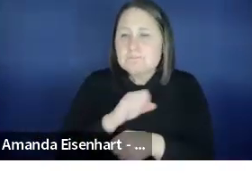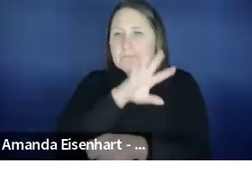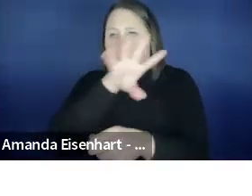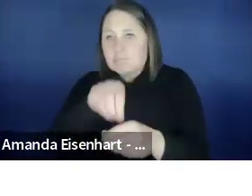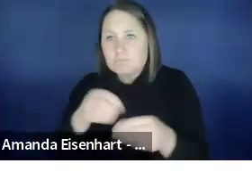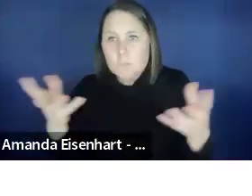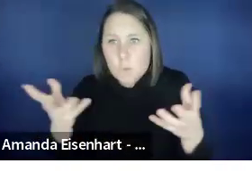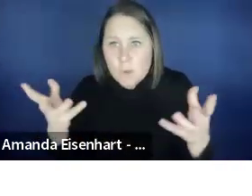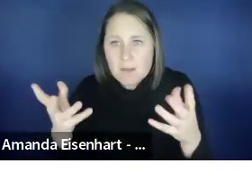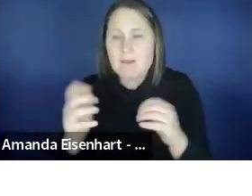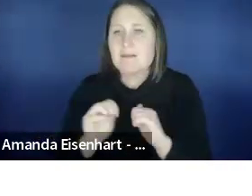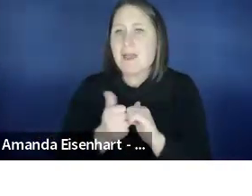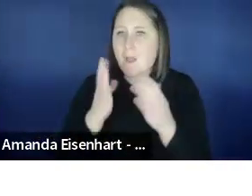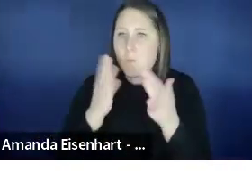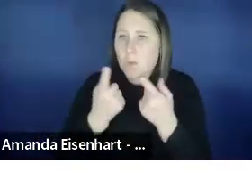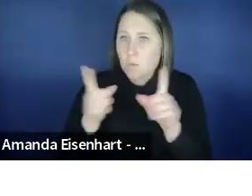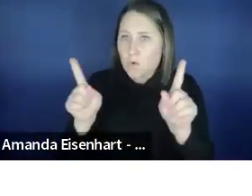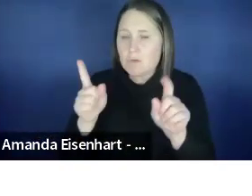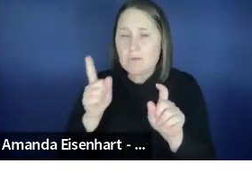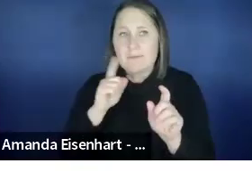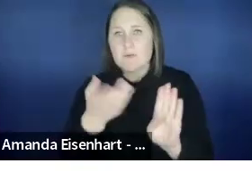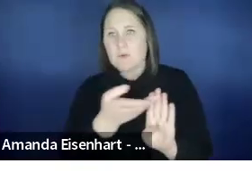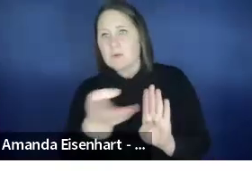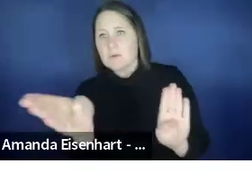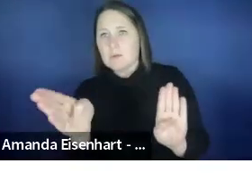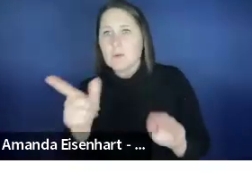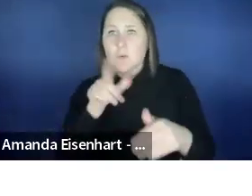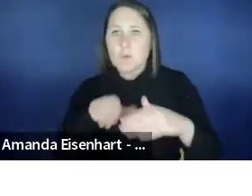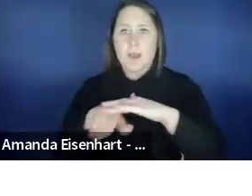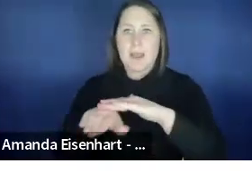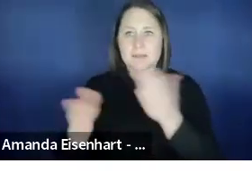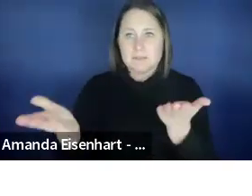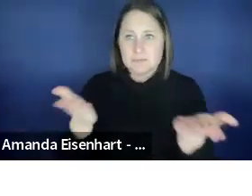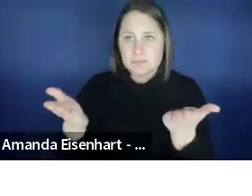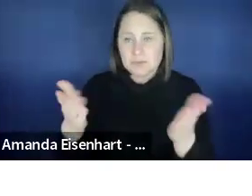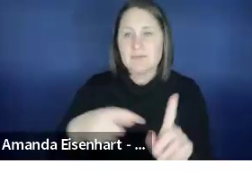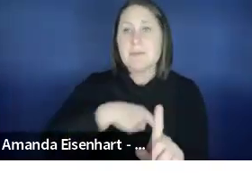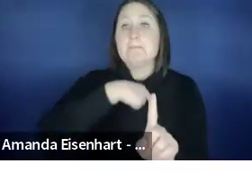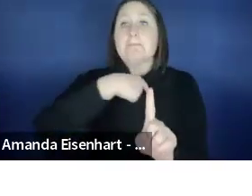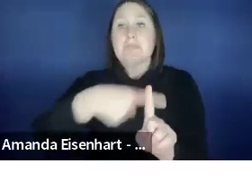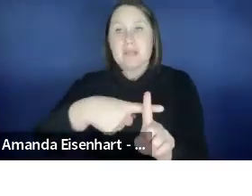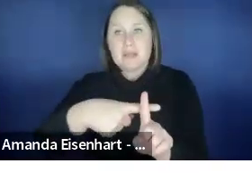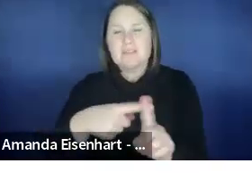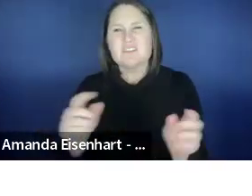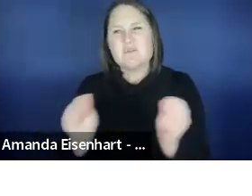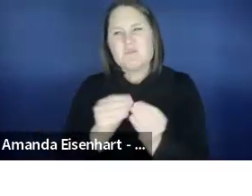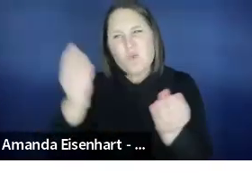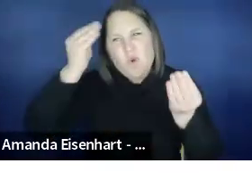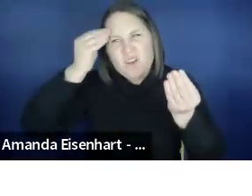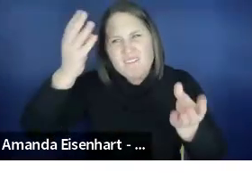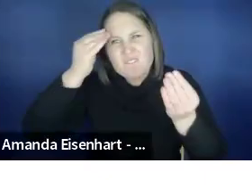going to work for you all or for folks who will be accessing our services. And then we'll also give you some further information about